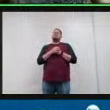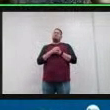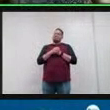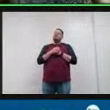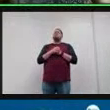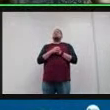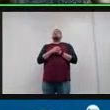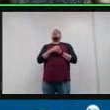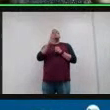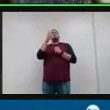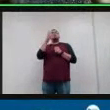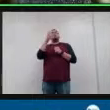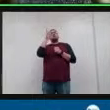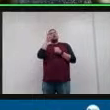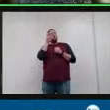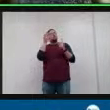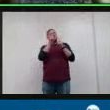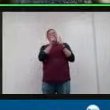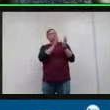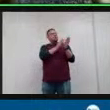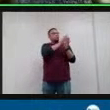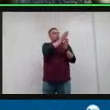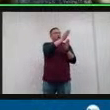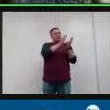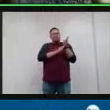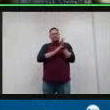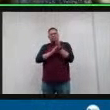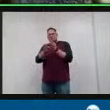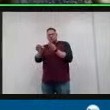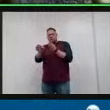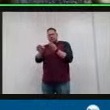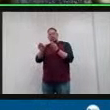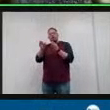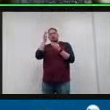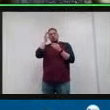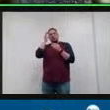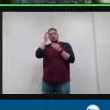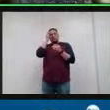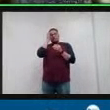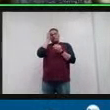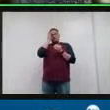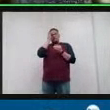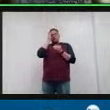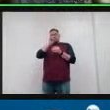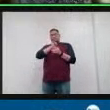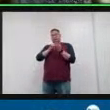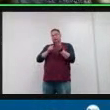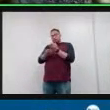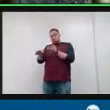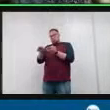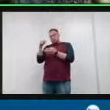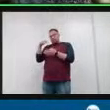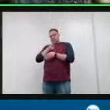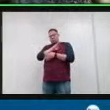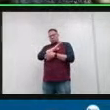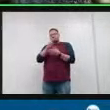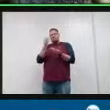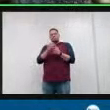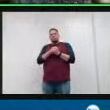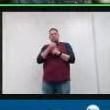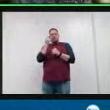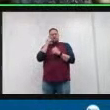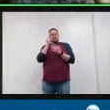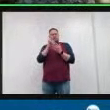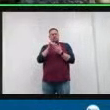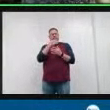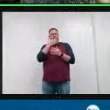hear the word majority and minority being basically part of the minority of this board. I think maybe better words